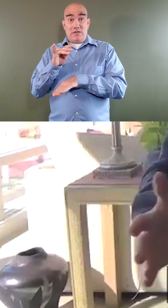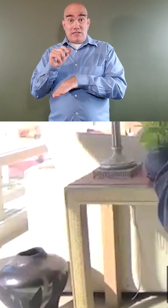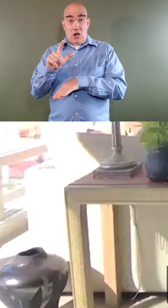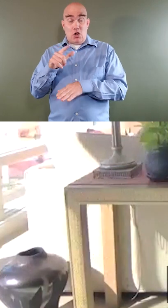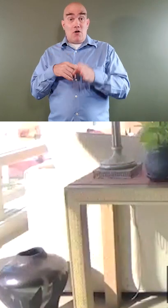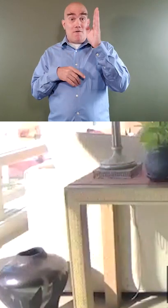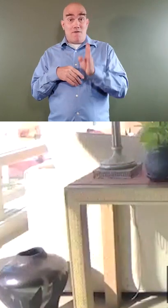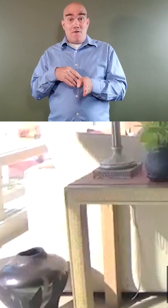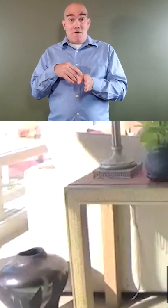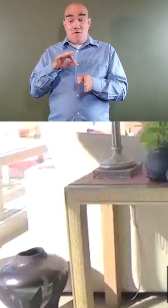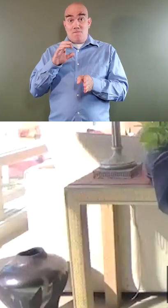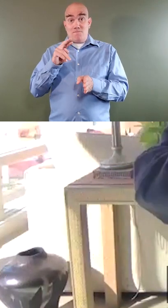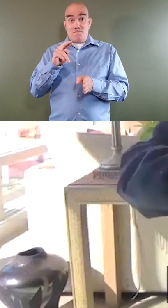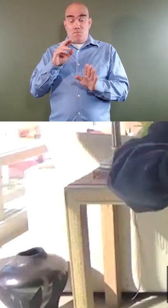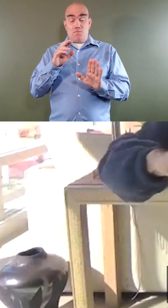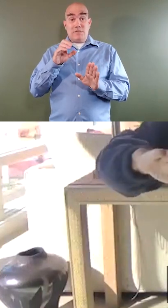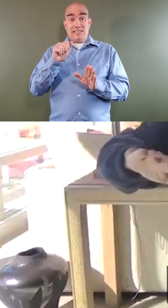So here we're working